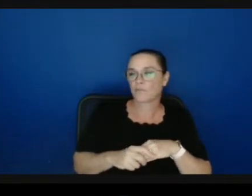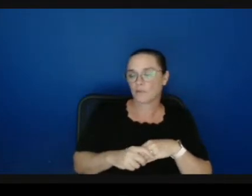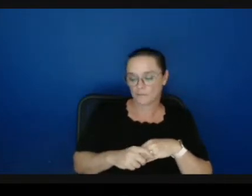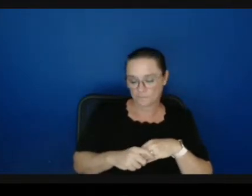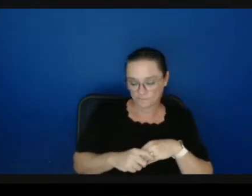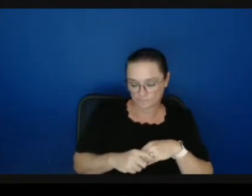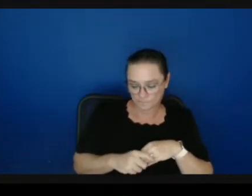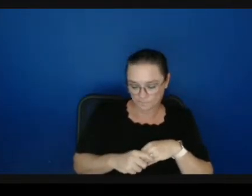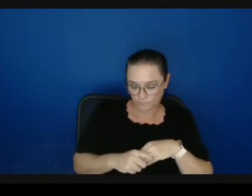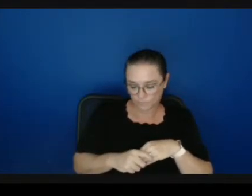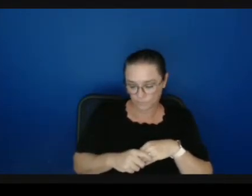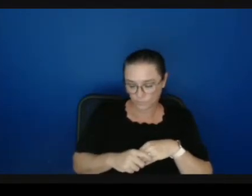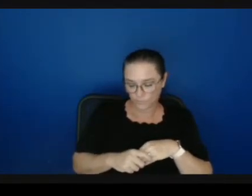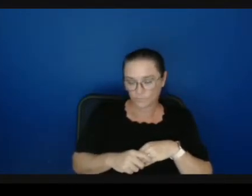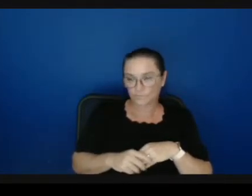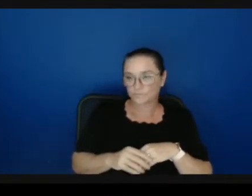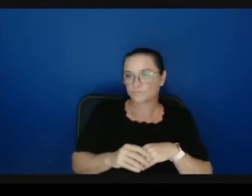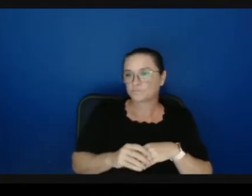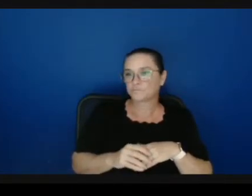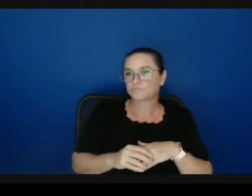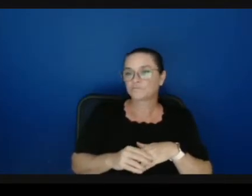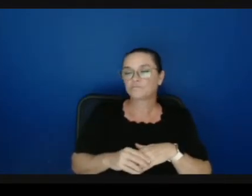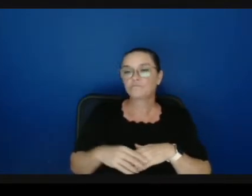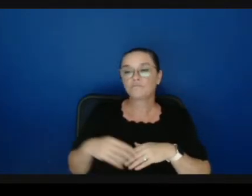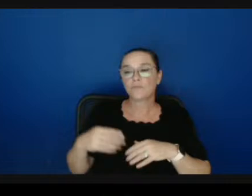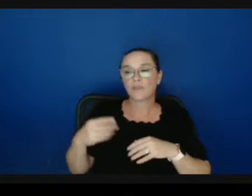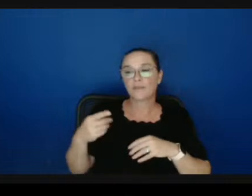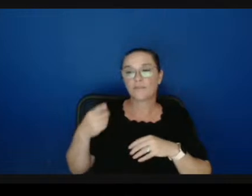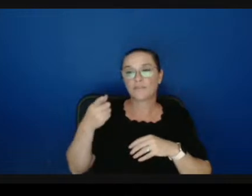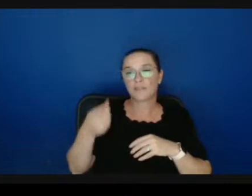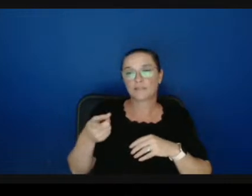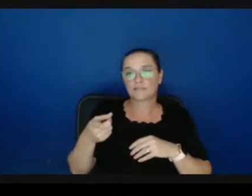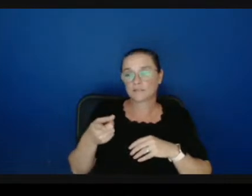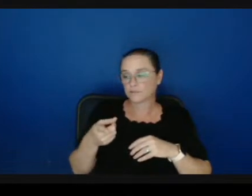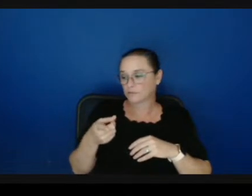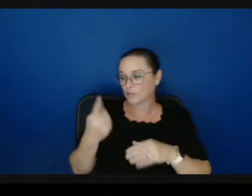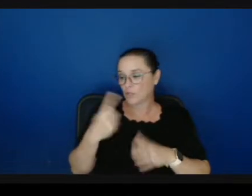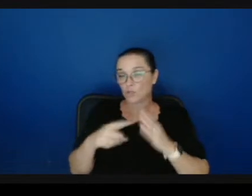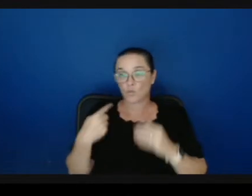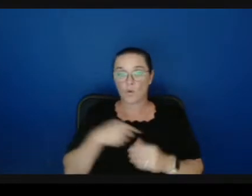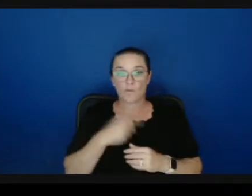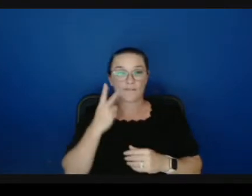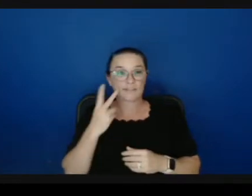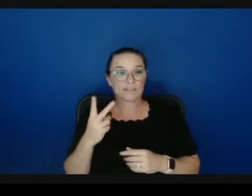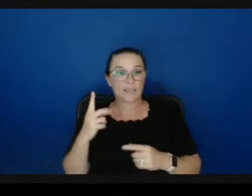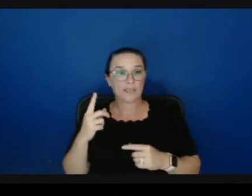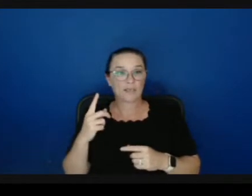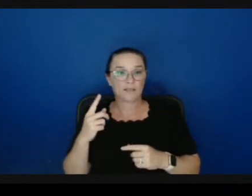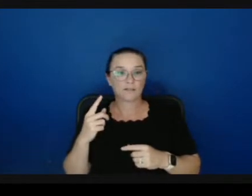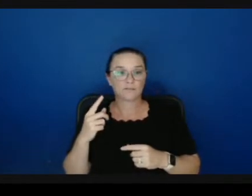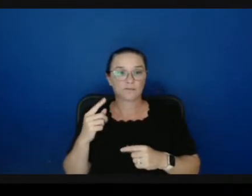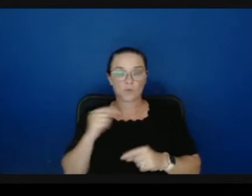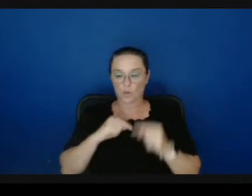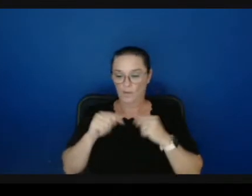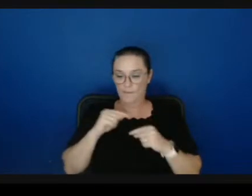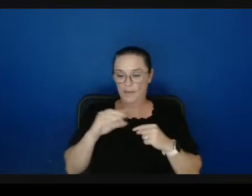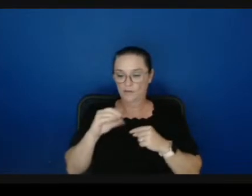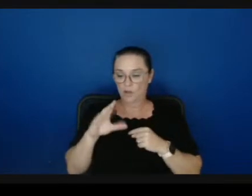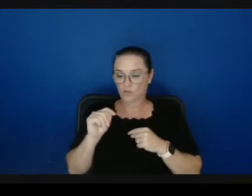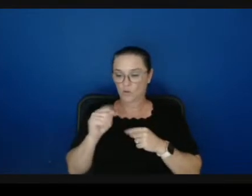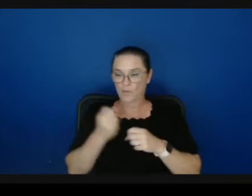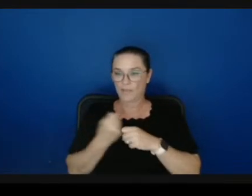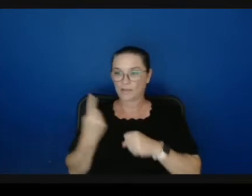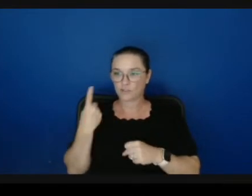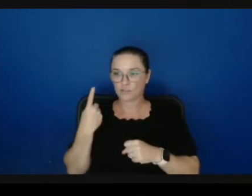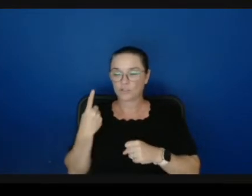beyond. And this is a similar pattern as we've seen going back to October of last year when earthquakes